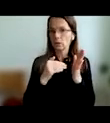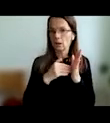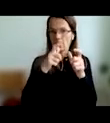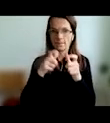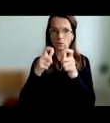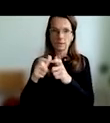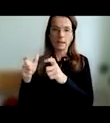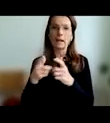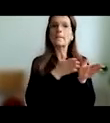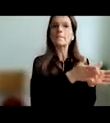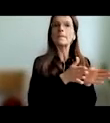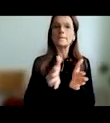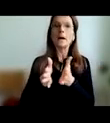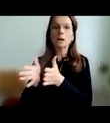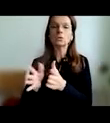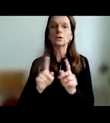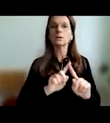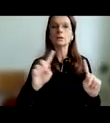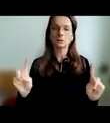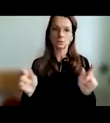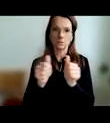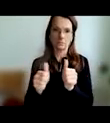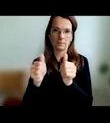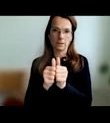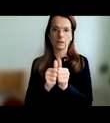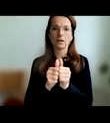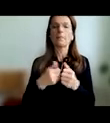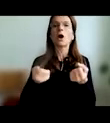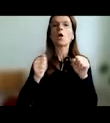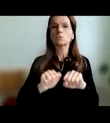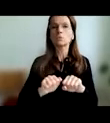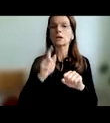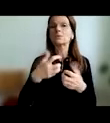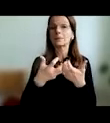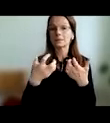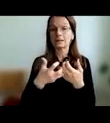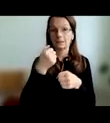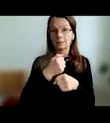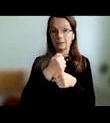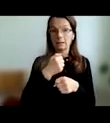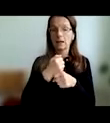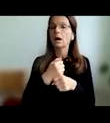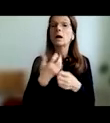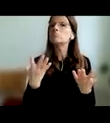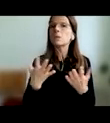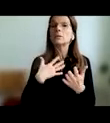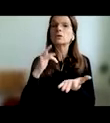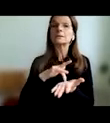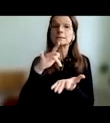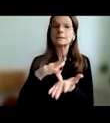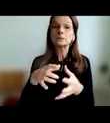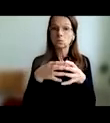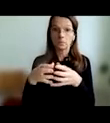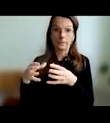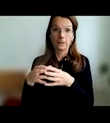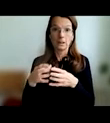giugno internal, parmi in so accordance ogot with the dos needs potrasca of interdei. companies, industries, and Cateri vossili other scupini? partnerships and the Sines labor